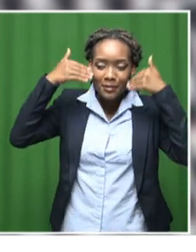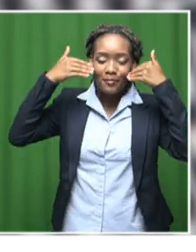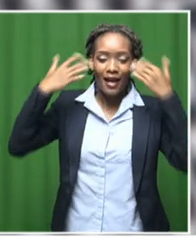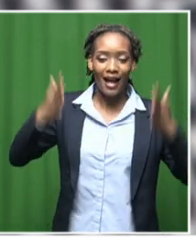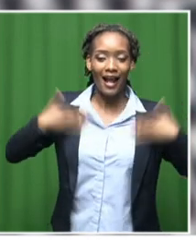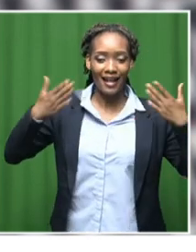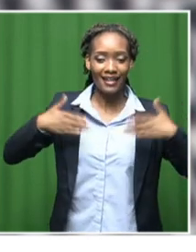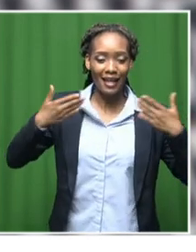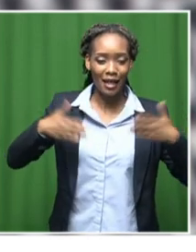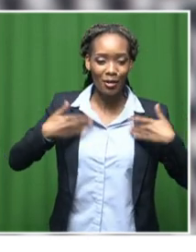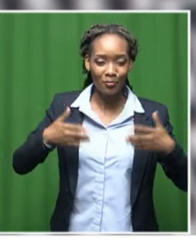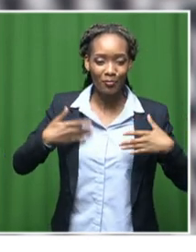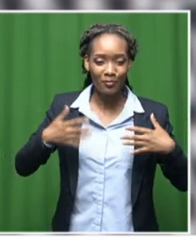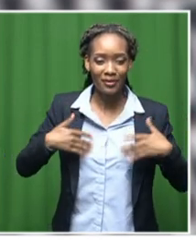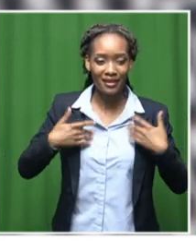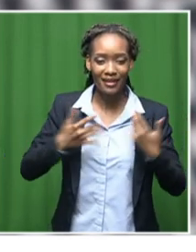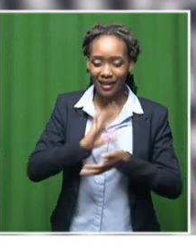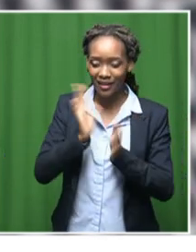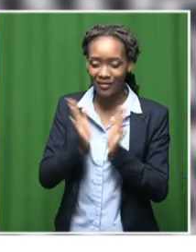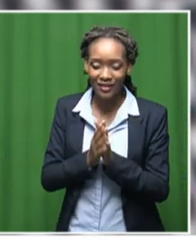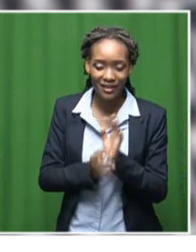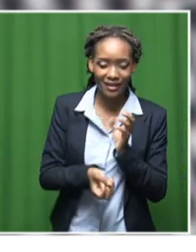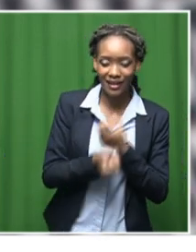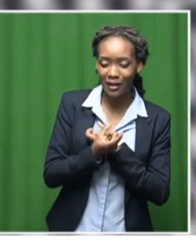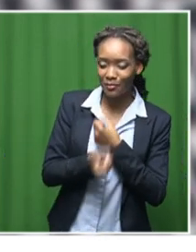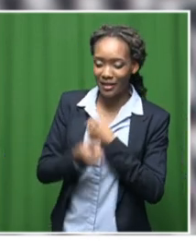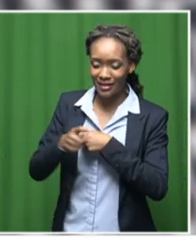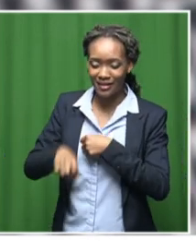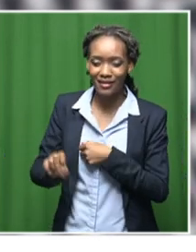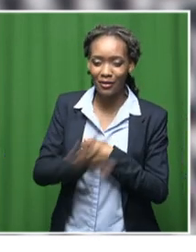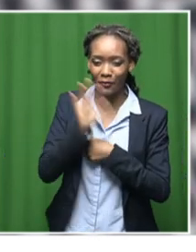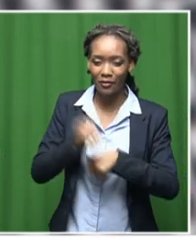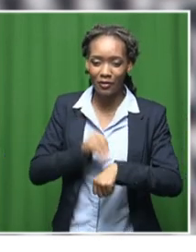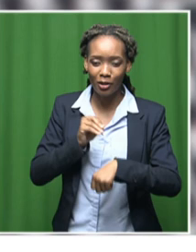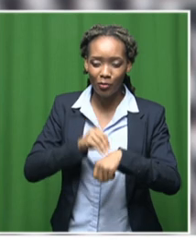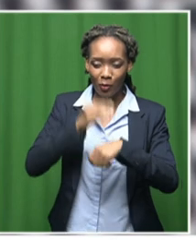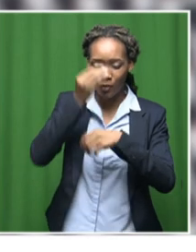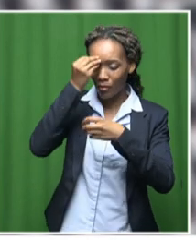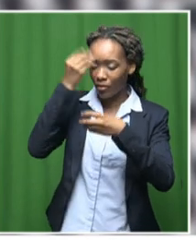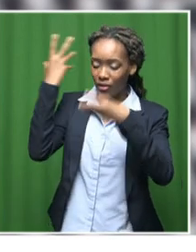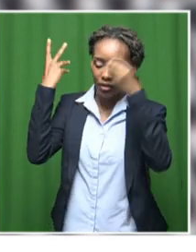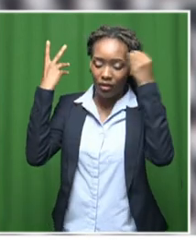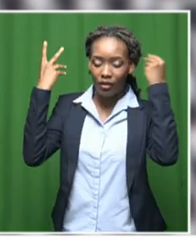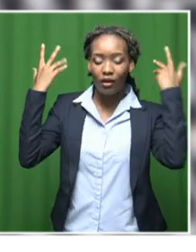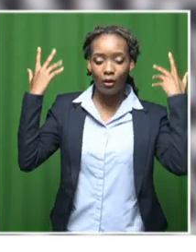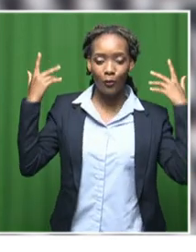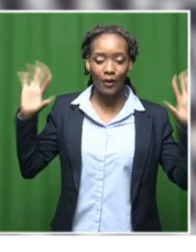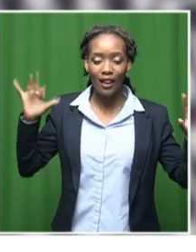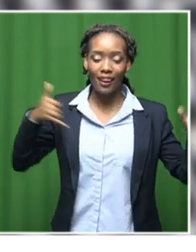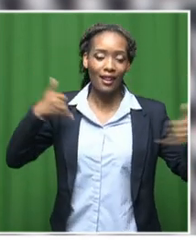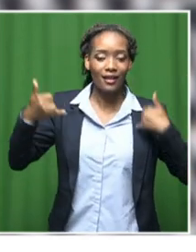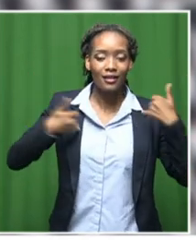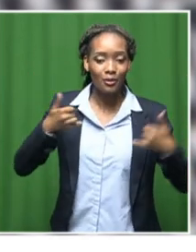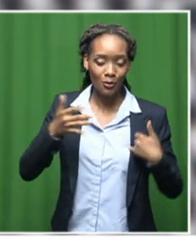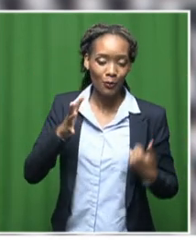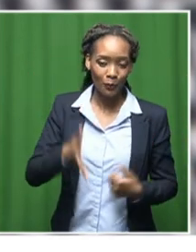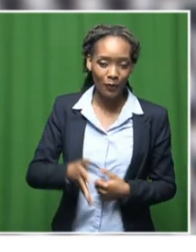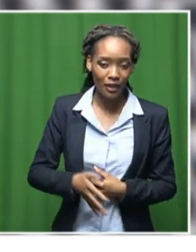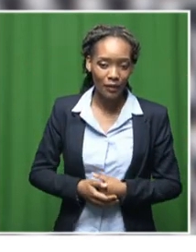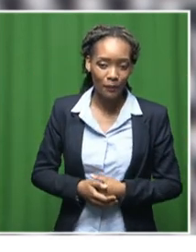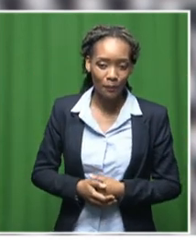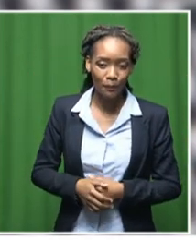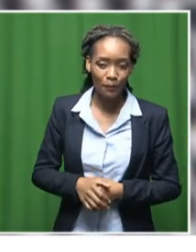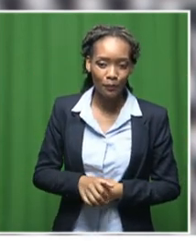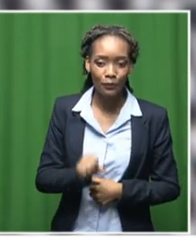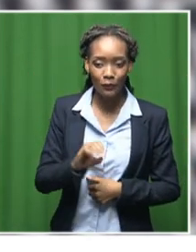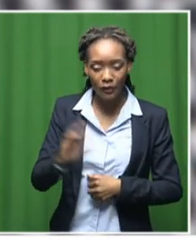forget about the stuff that's going on in South Africa for at least an hour, 10 minutes, 15 minutes. So. Yeah, man, come out